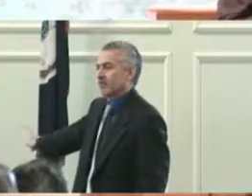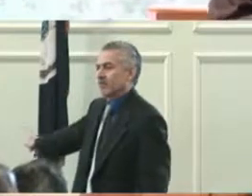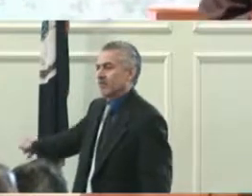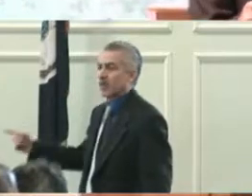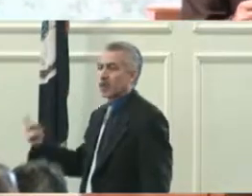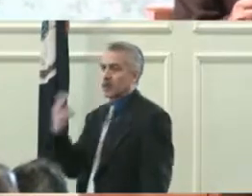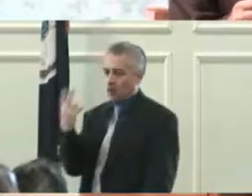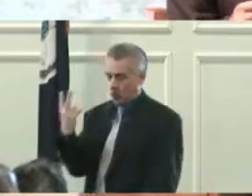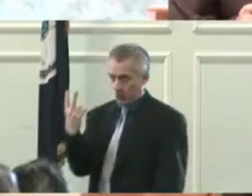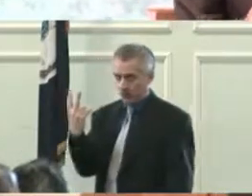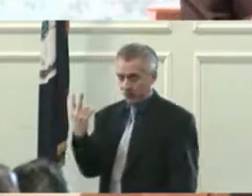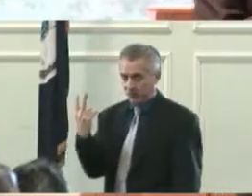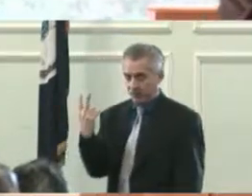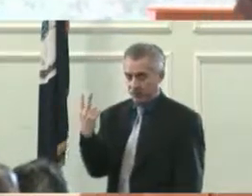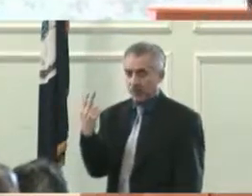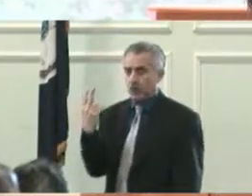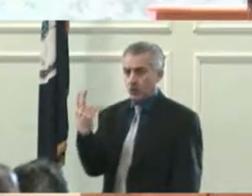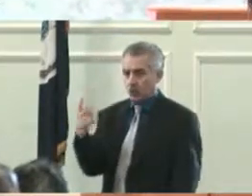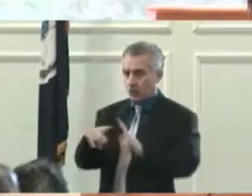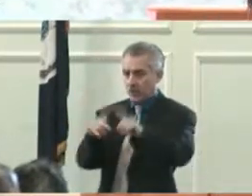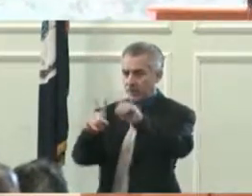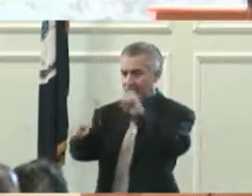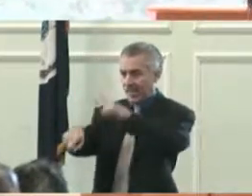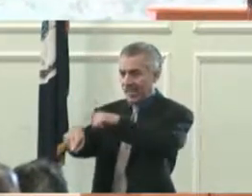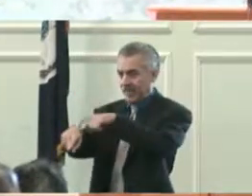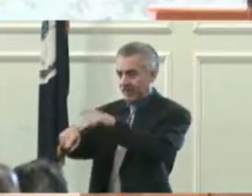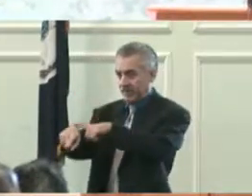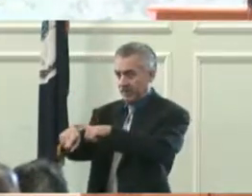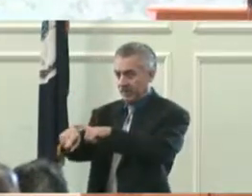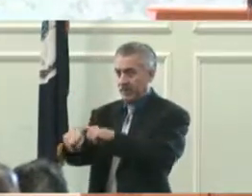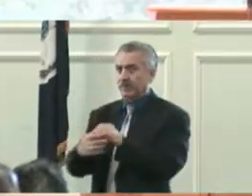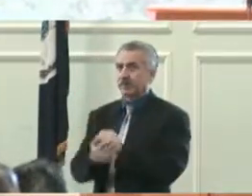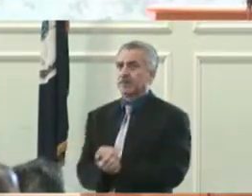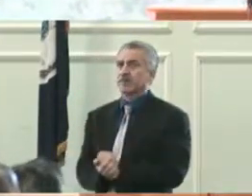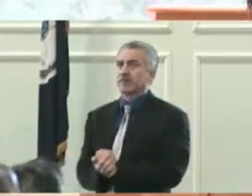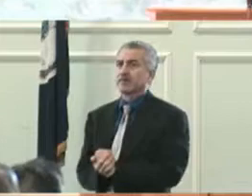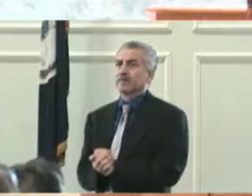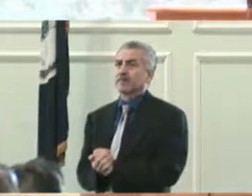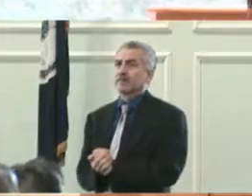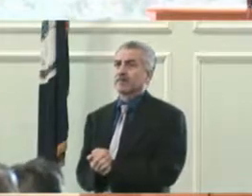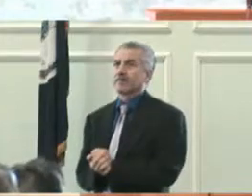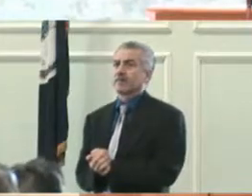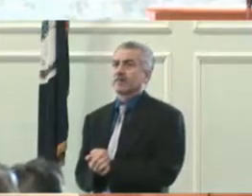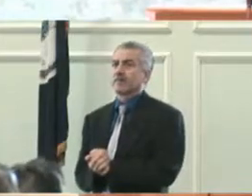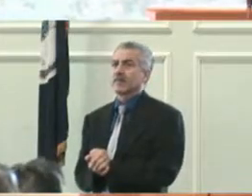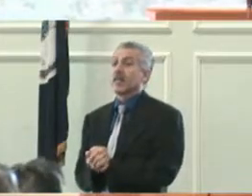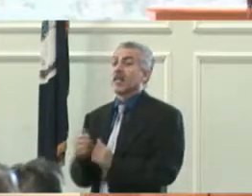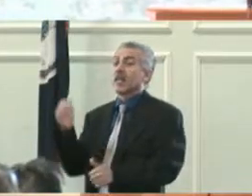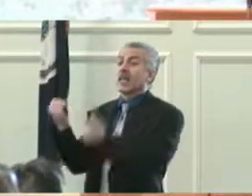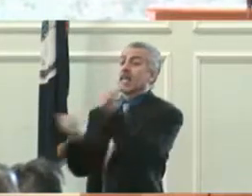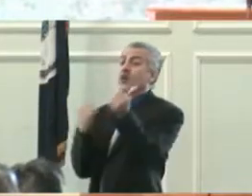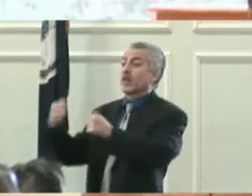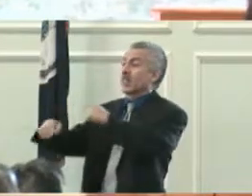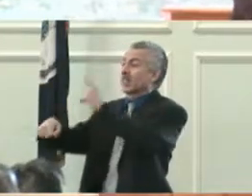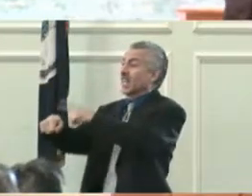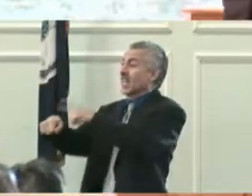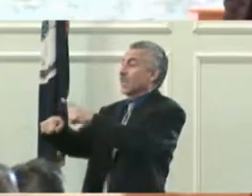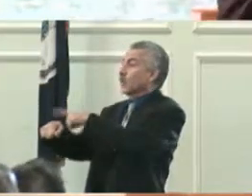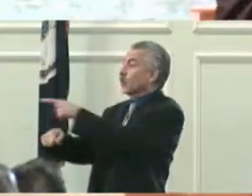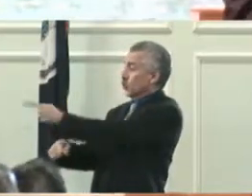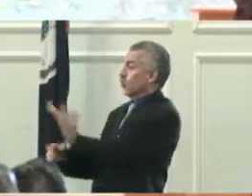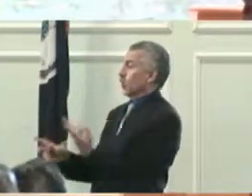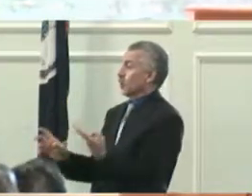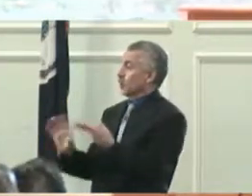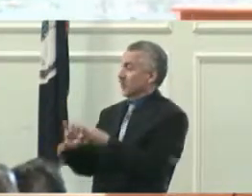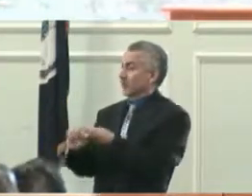Bible points out here that Jesus himself confirms. So in which resurrection would you rather go or rather